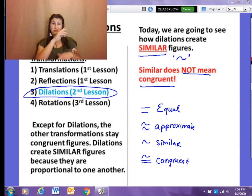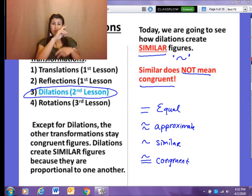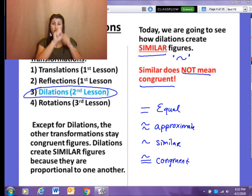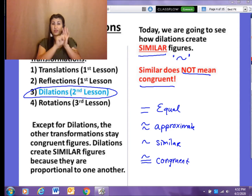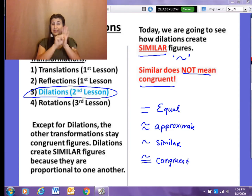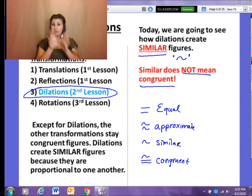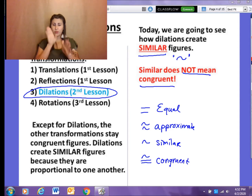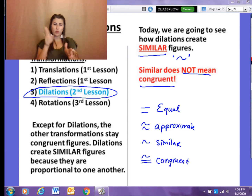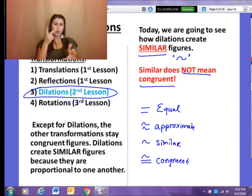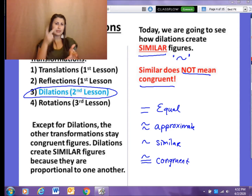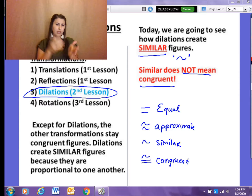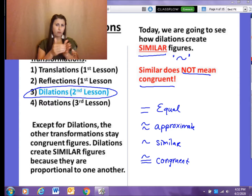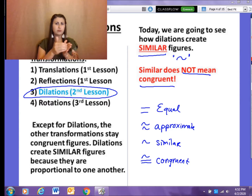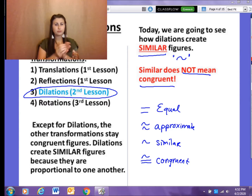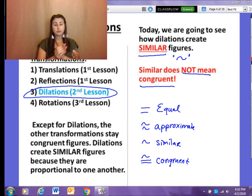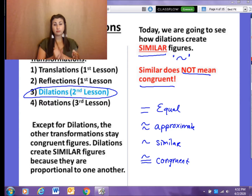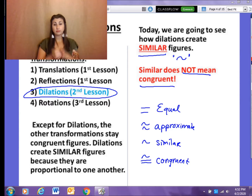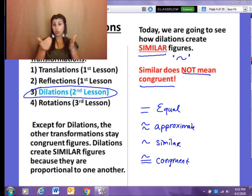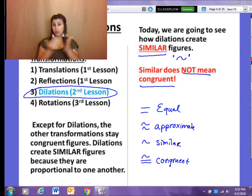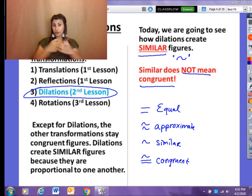These are the symbols that we will come across.